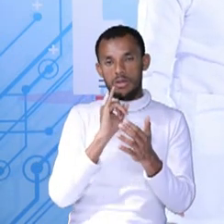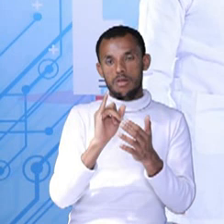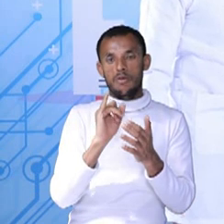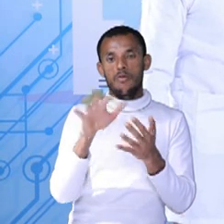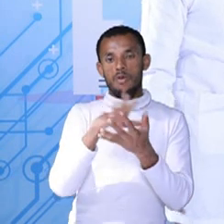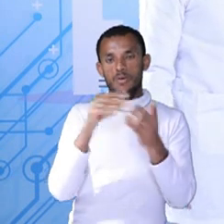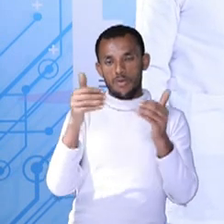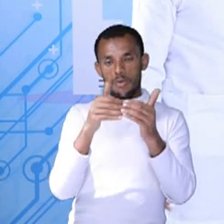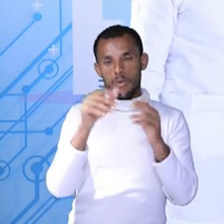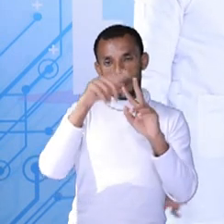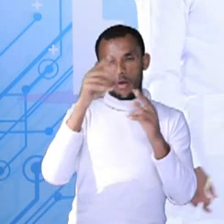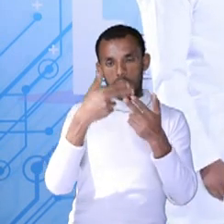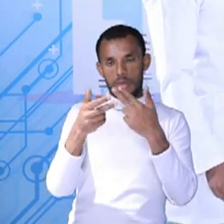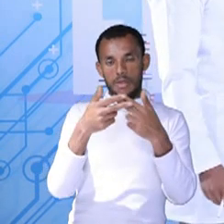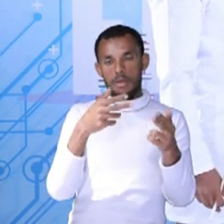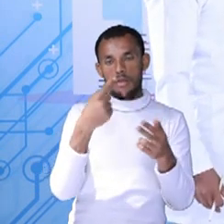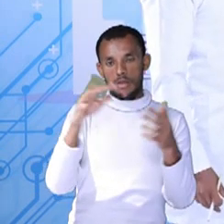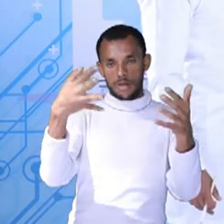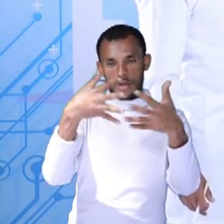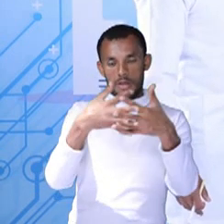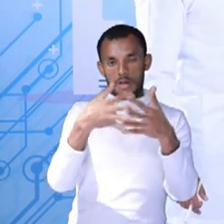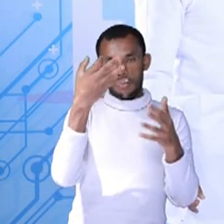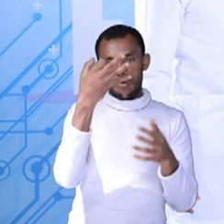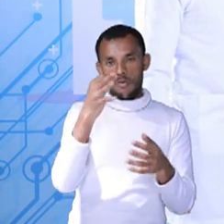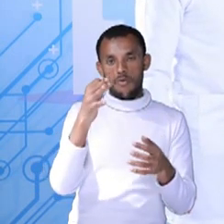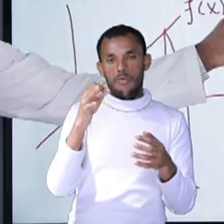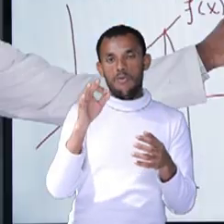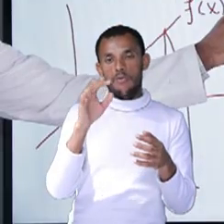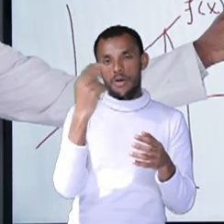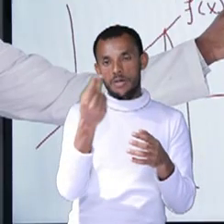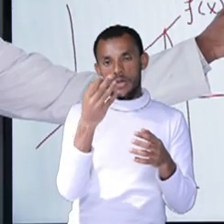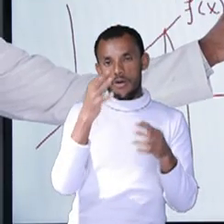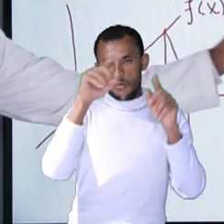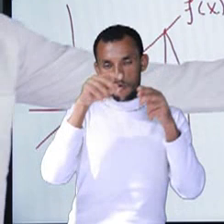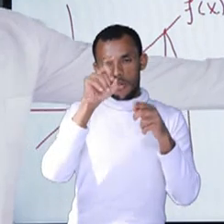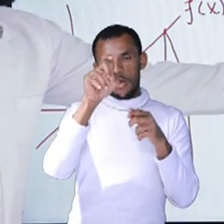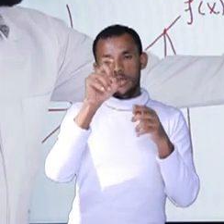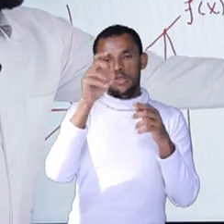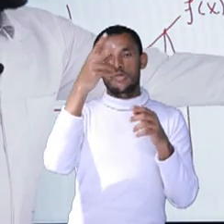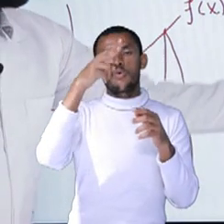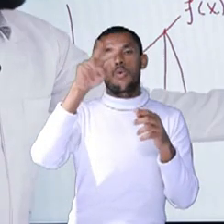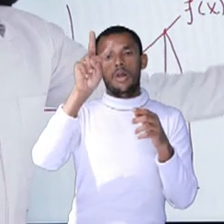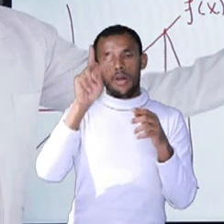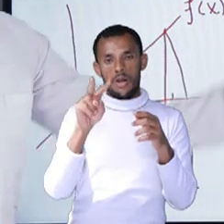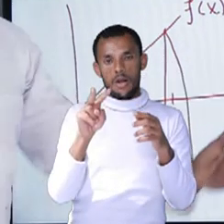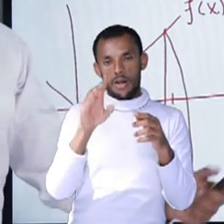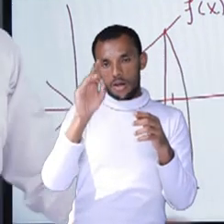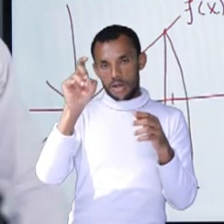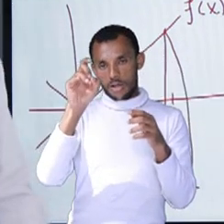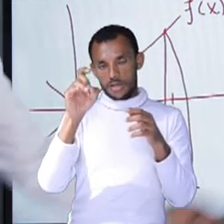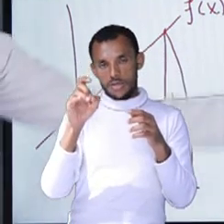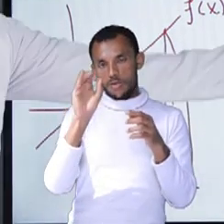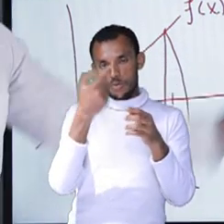this volume is equal to pi times the integration of our function f of x square it, it's x squared dx from 0 to